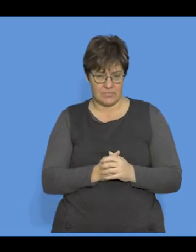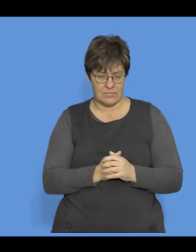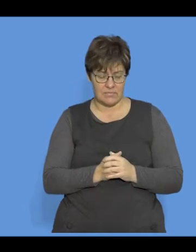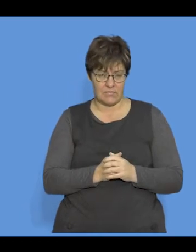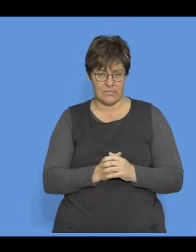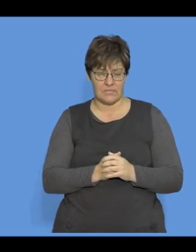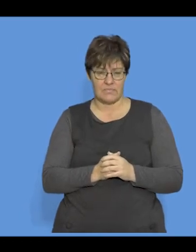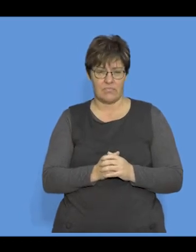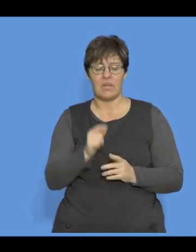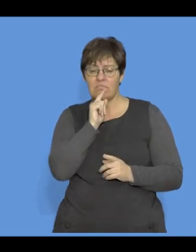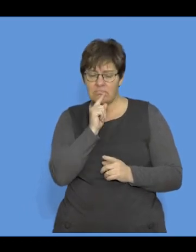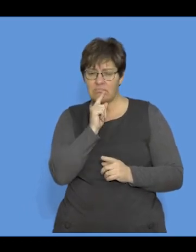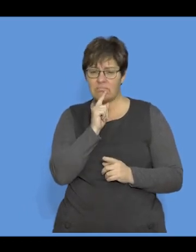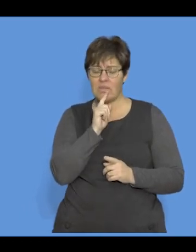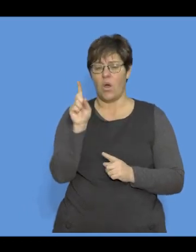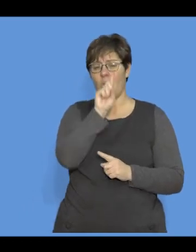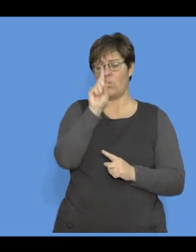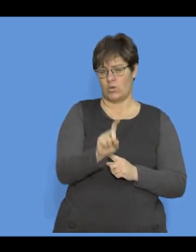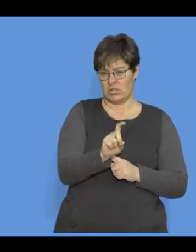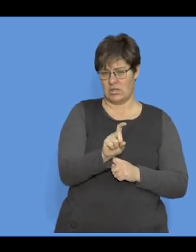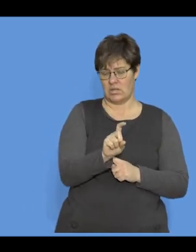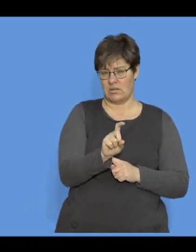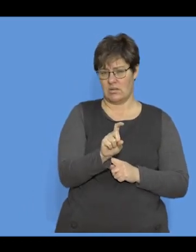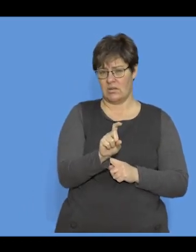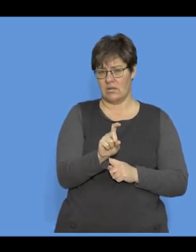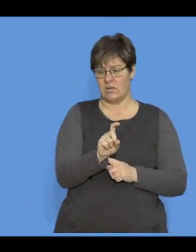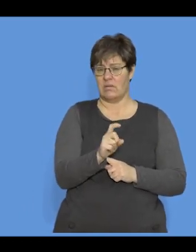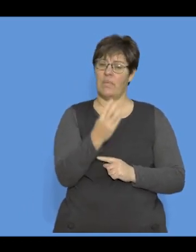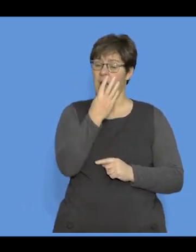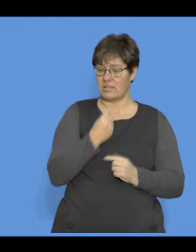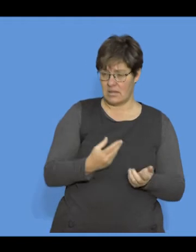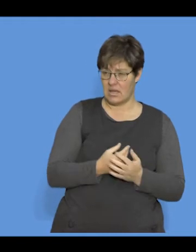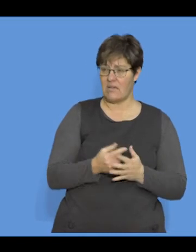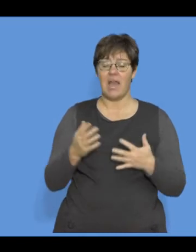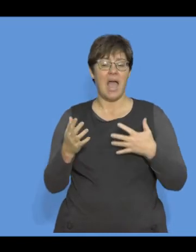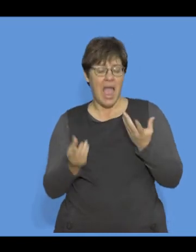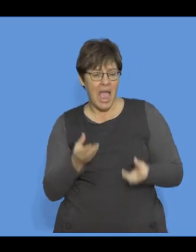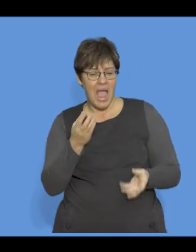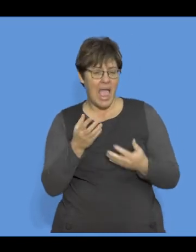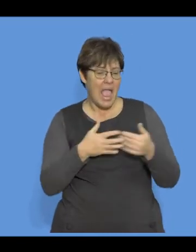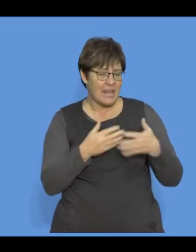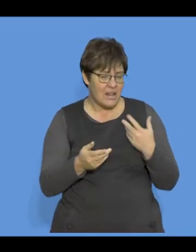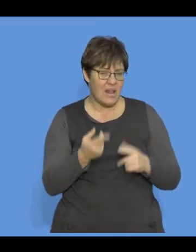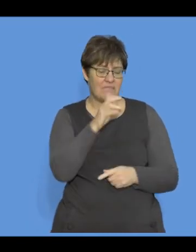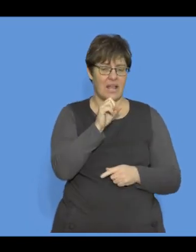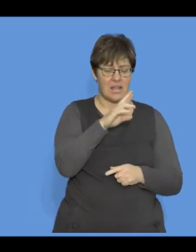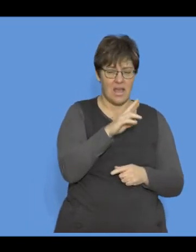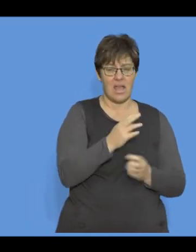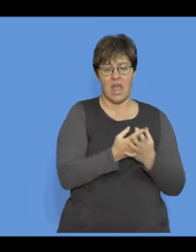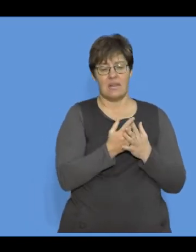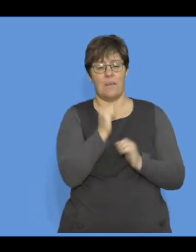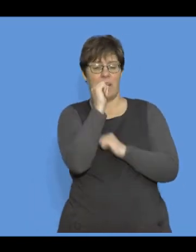here's a type of question that you might get asked when we're dealing with vector quantities and we're dealing with